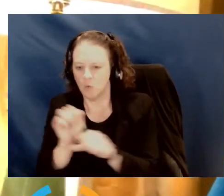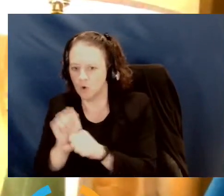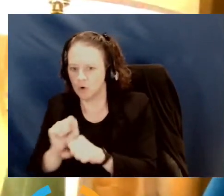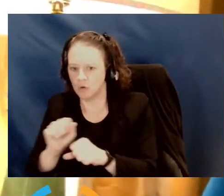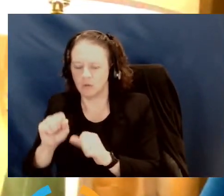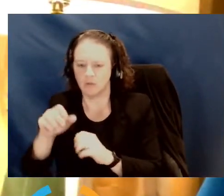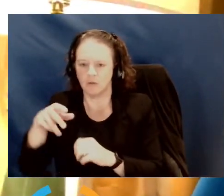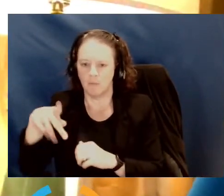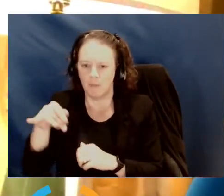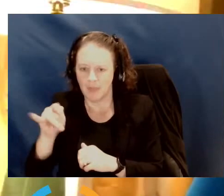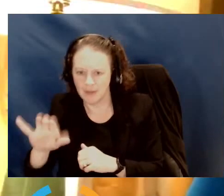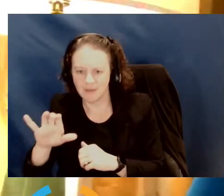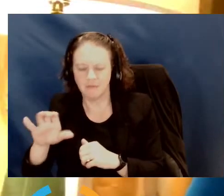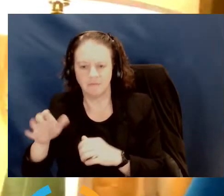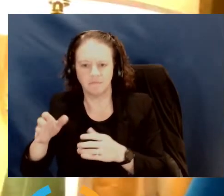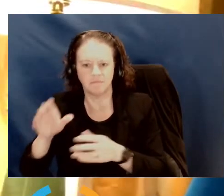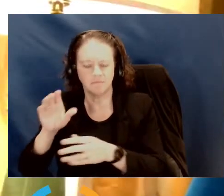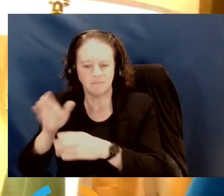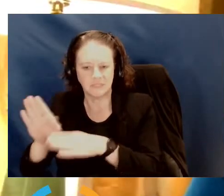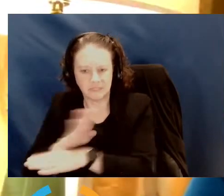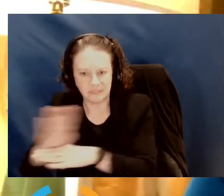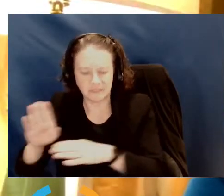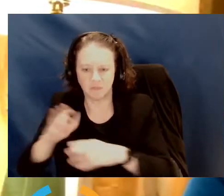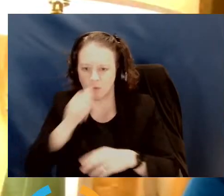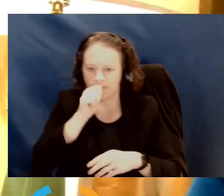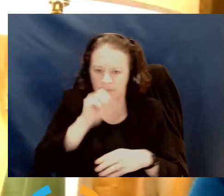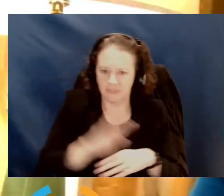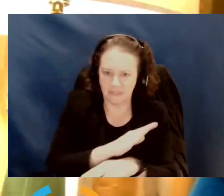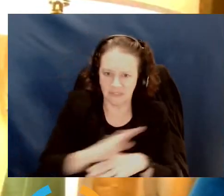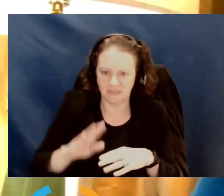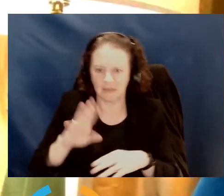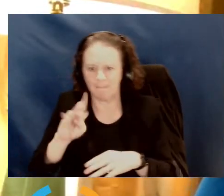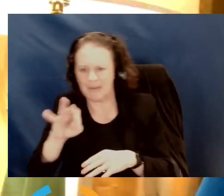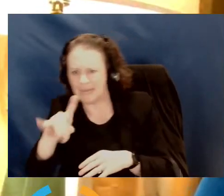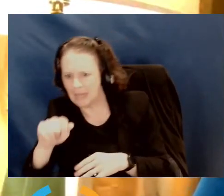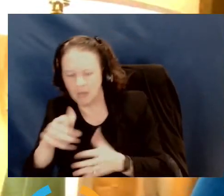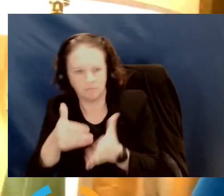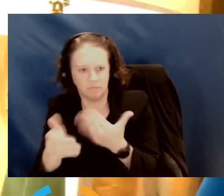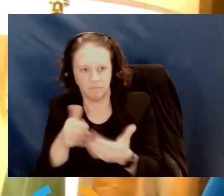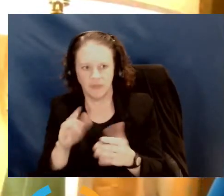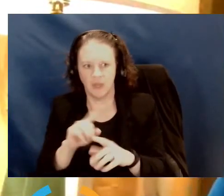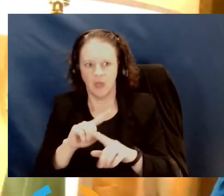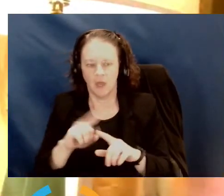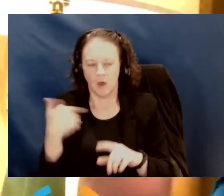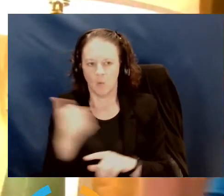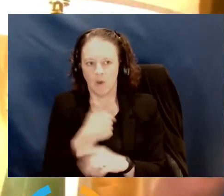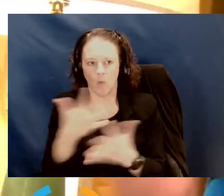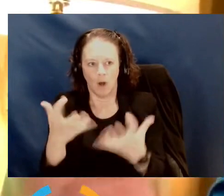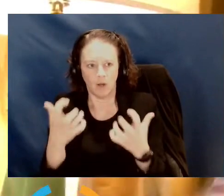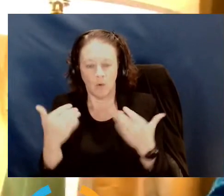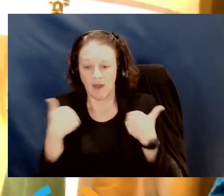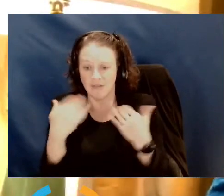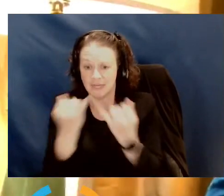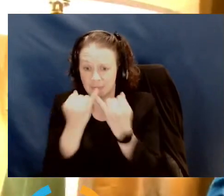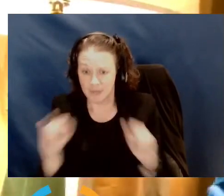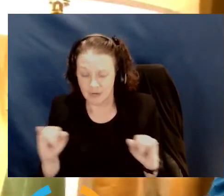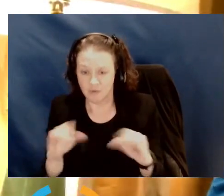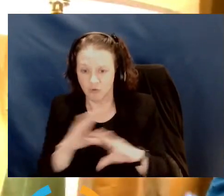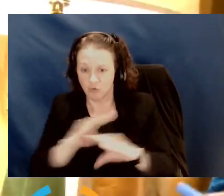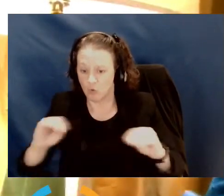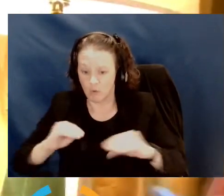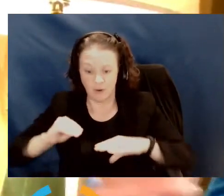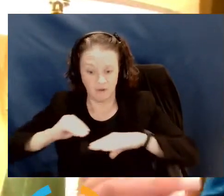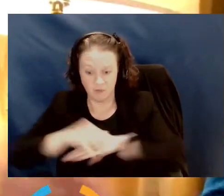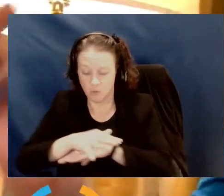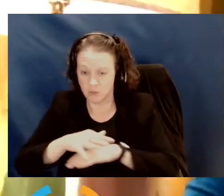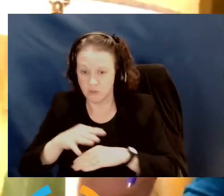media, or what have you. And making sure that we have that independence and that there's not influence from